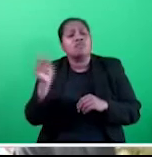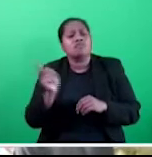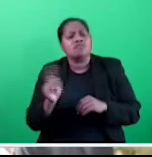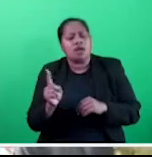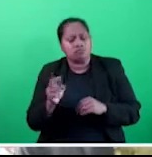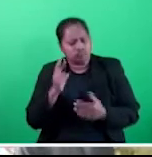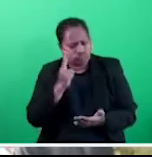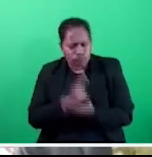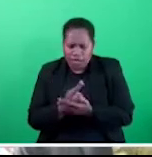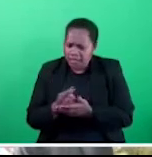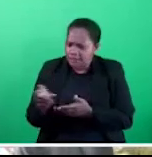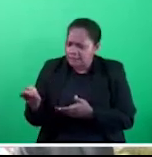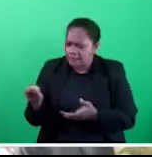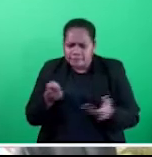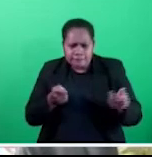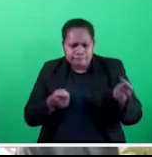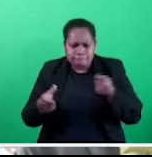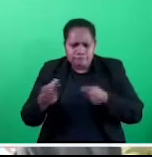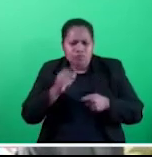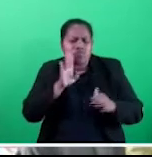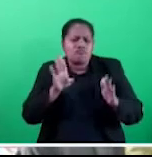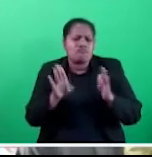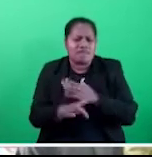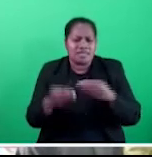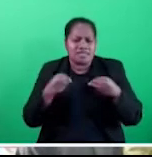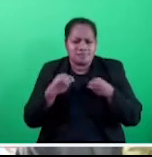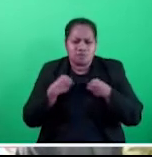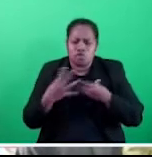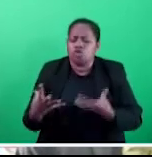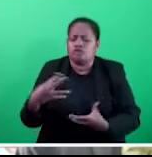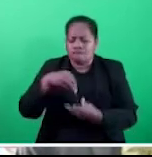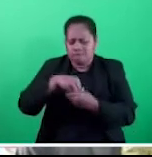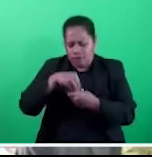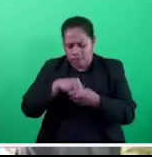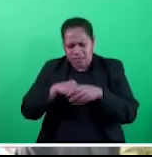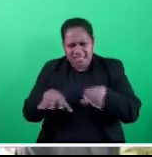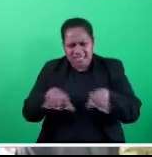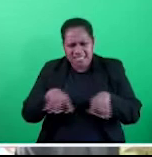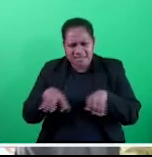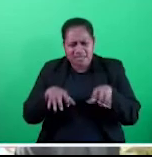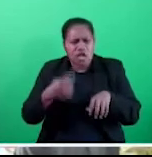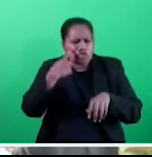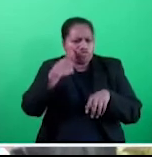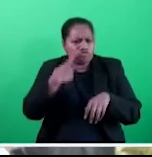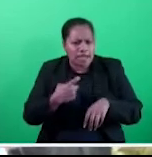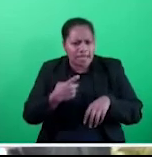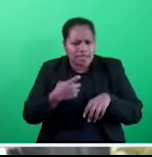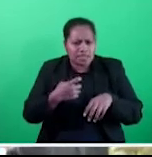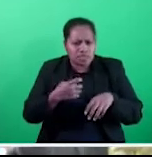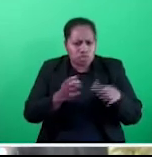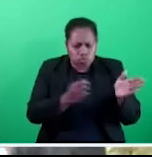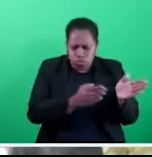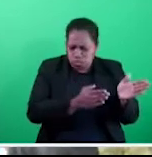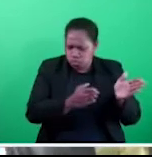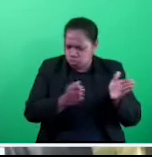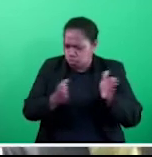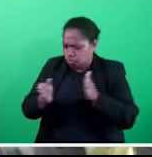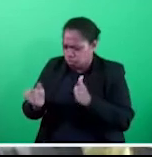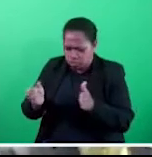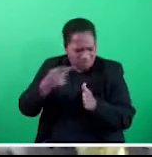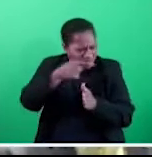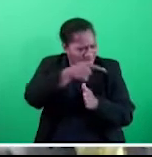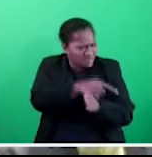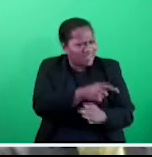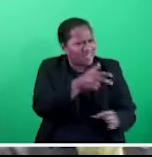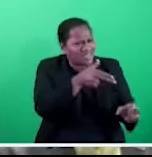the private sector involved in this activity of moving away from fossil